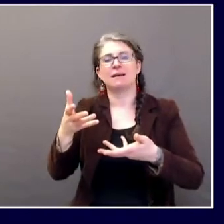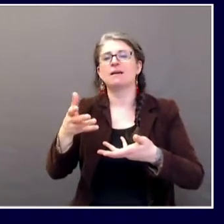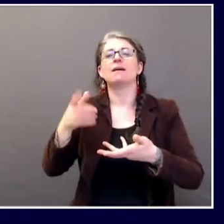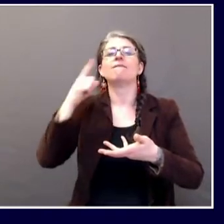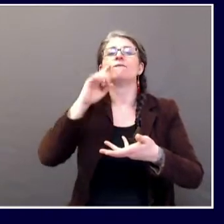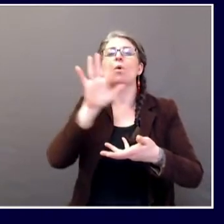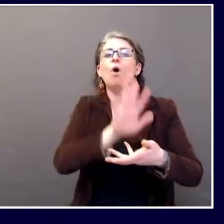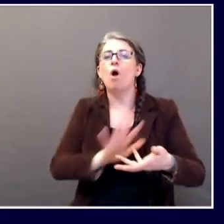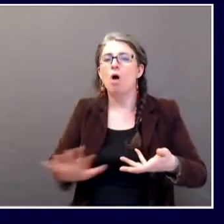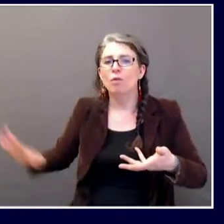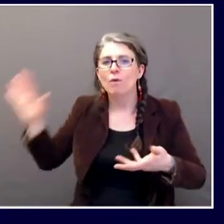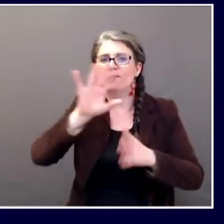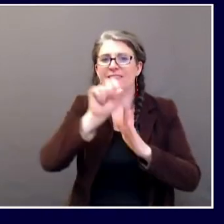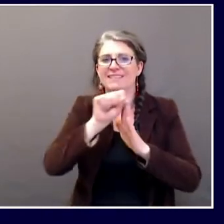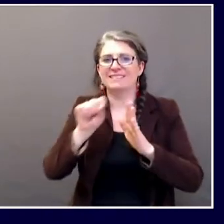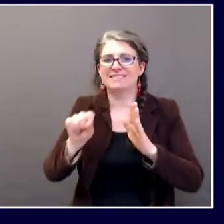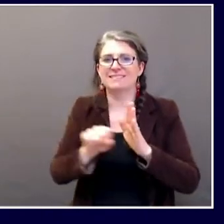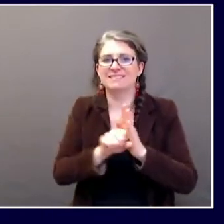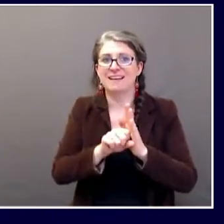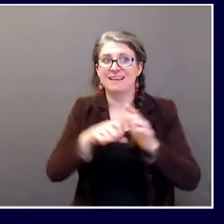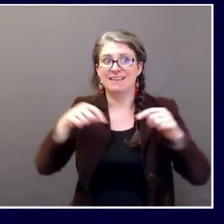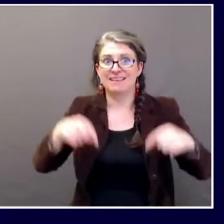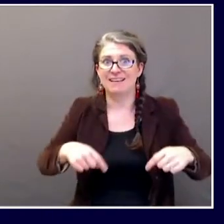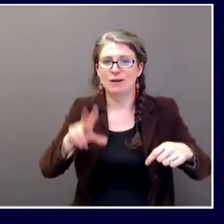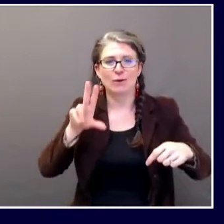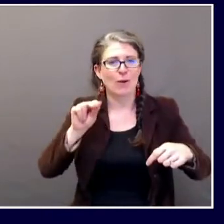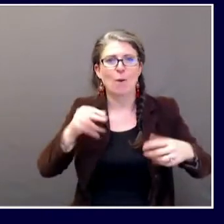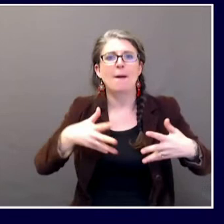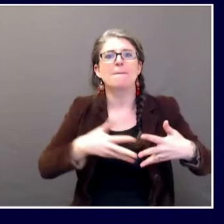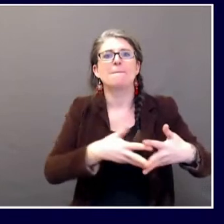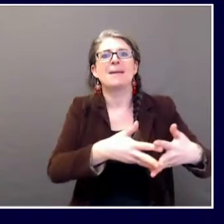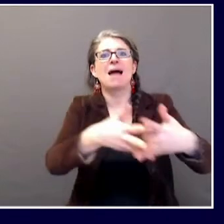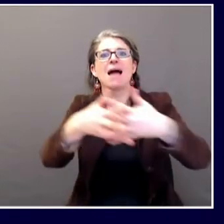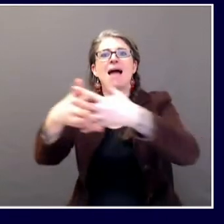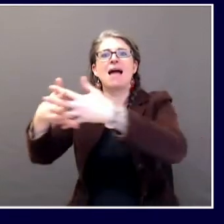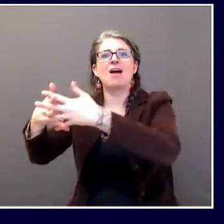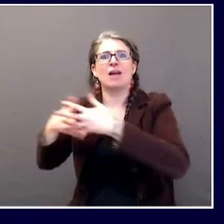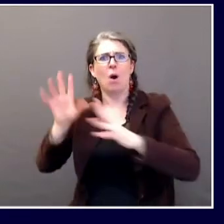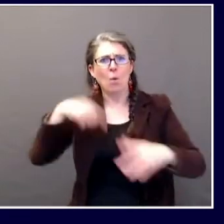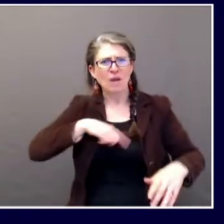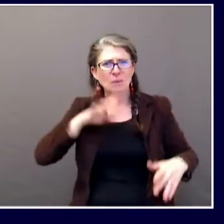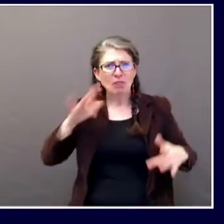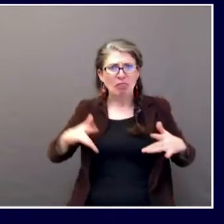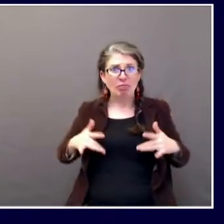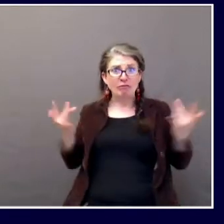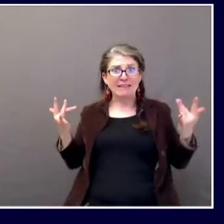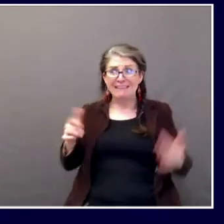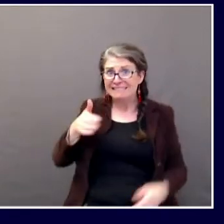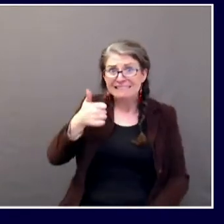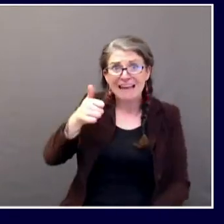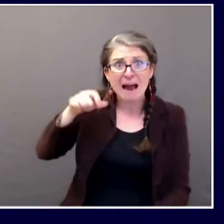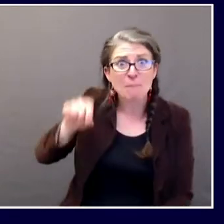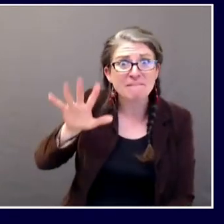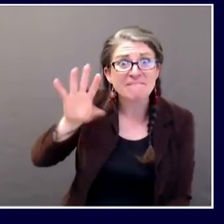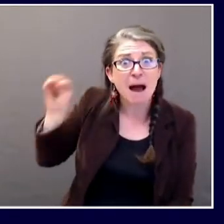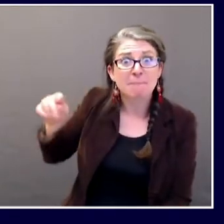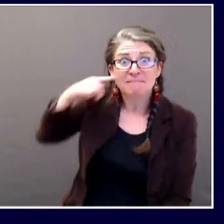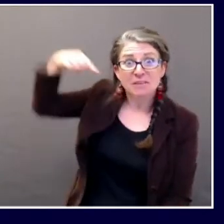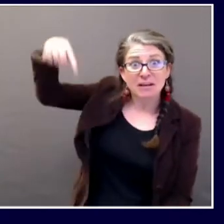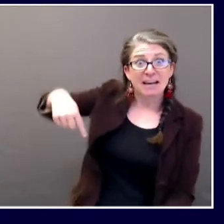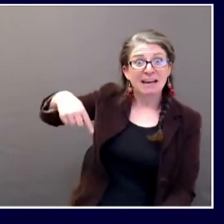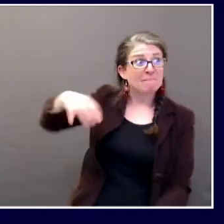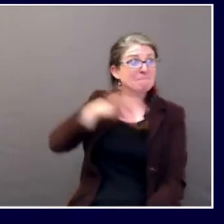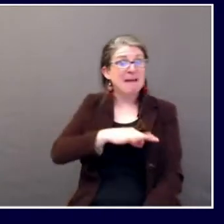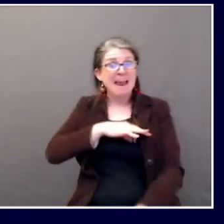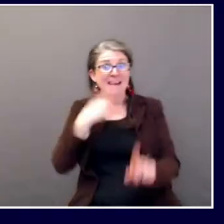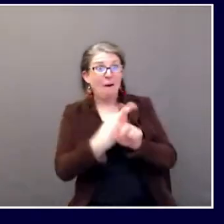Just so that would be great. Right? That'd be great. But I just wanted to make sure for anyone listening, it's as much as